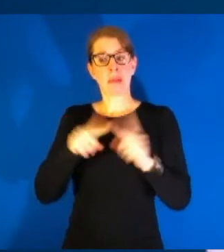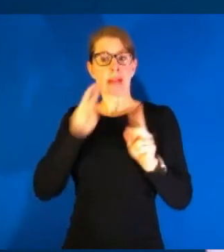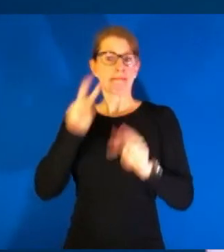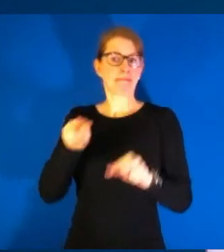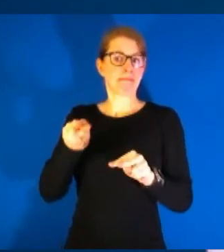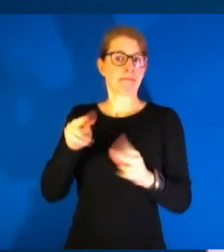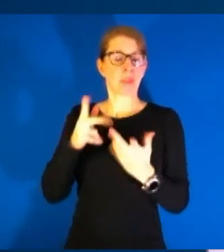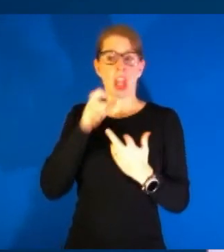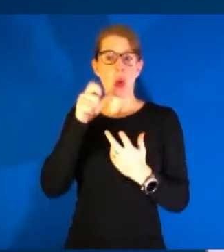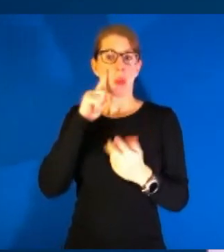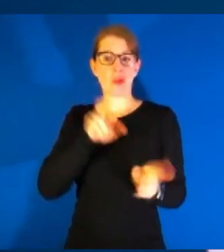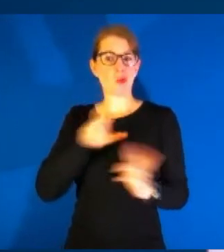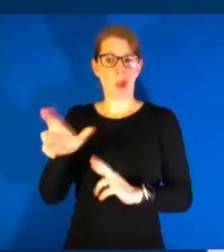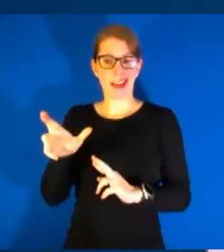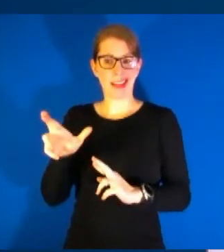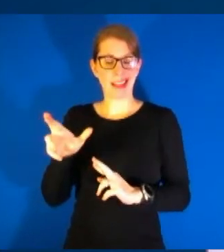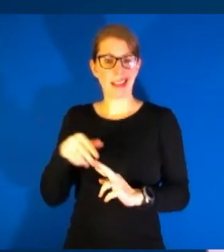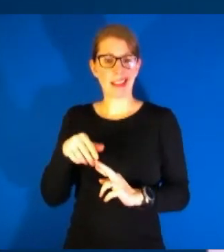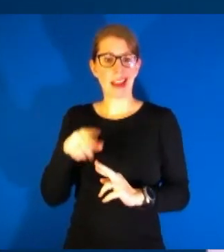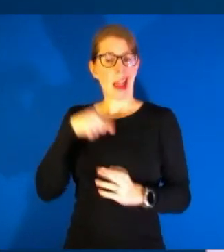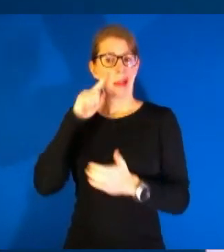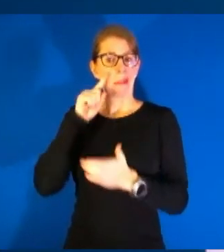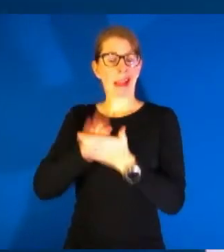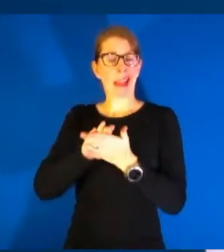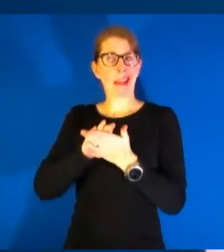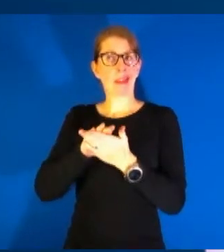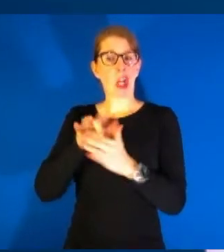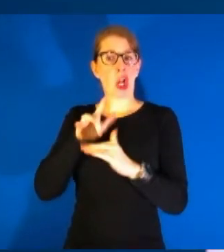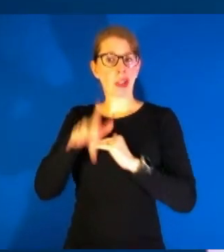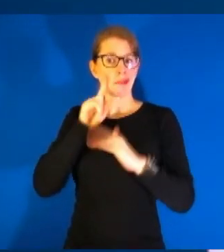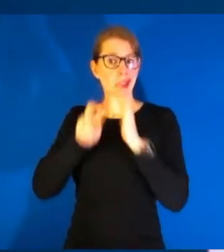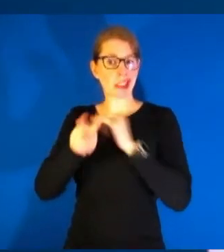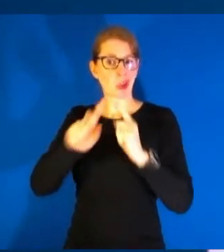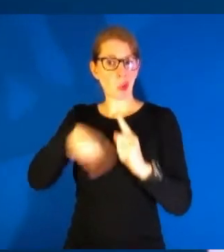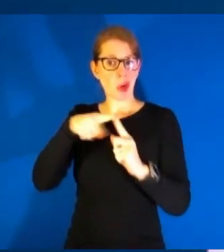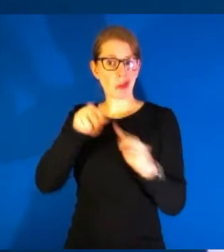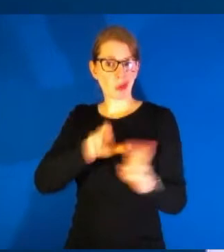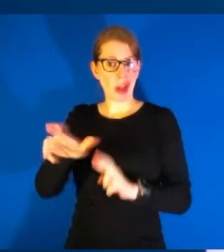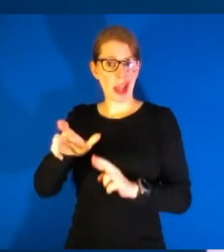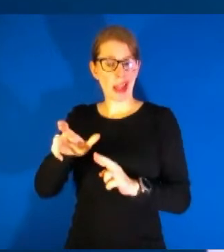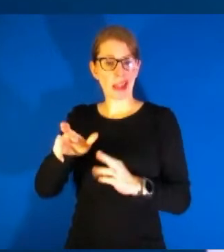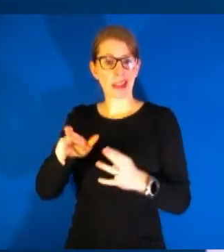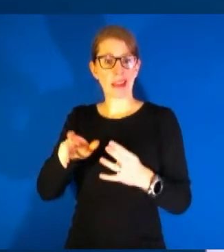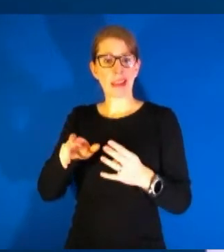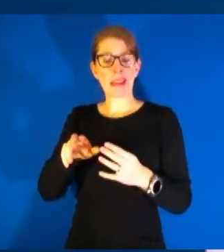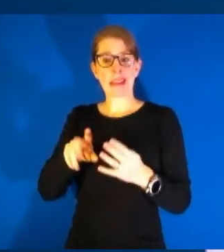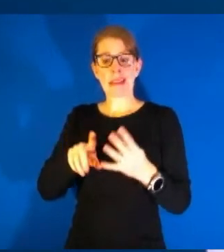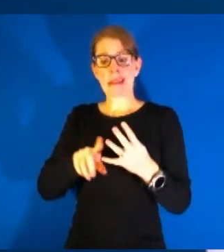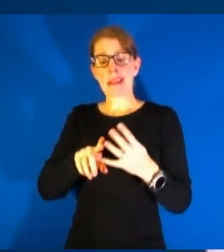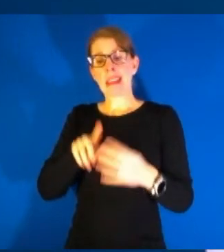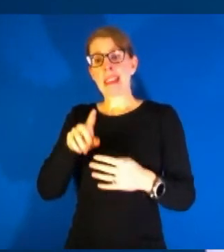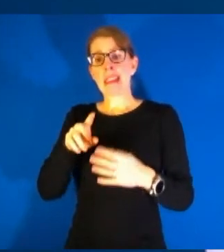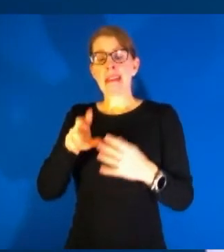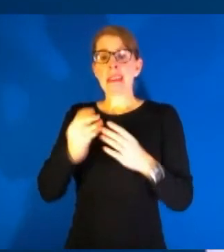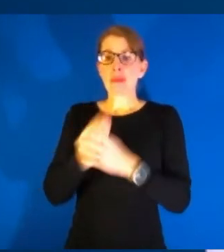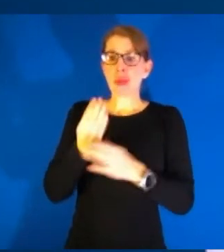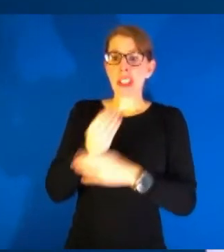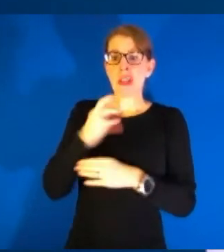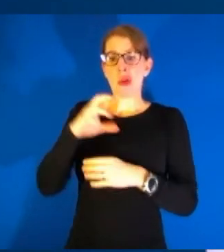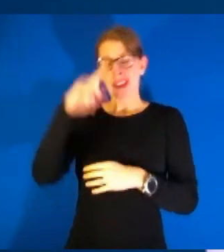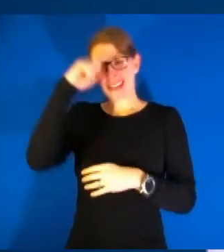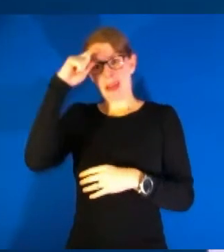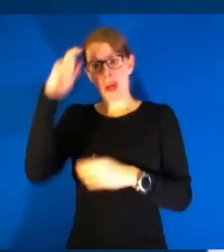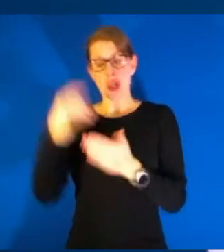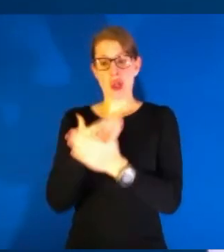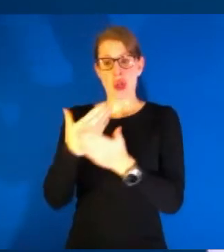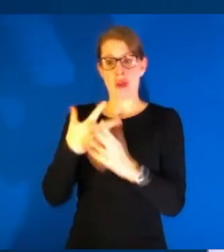ready, though, and I believe that the earliest predictions are it would be late spring, early summer before that new vaccine shot's